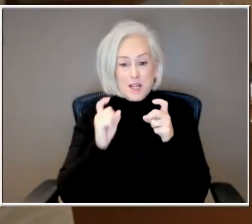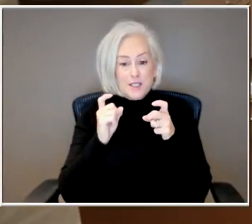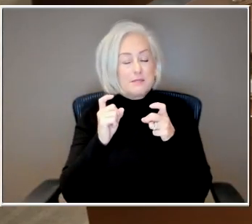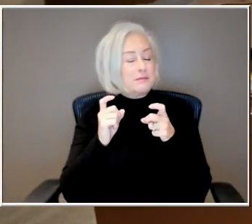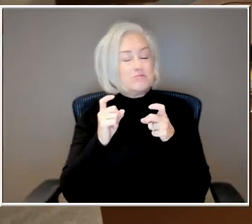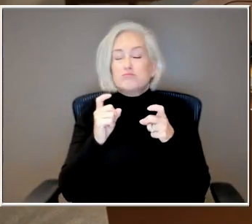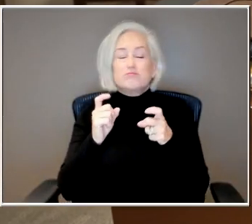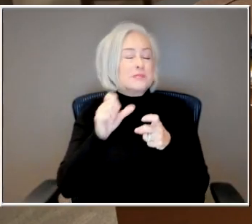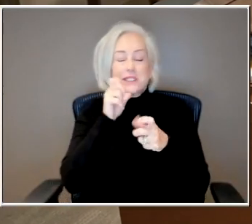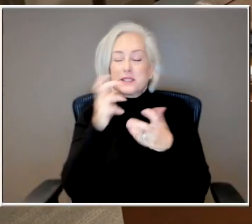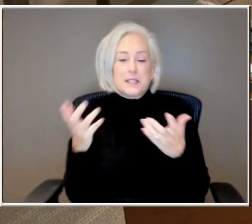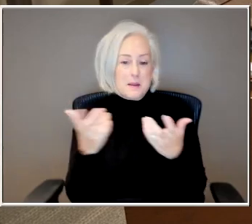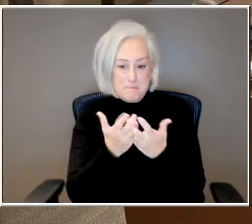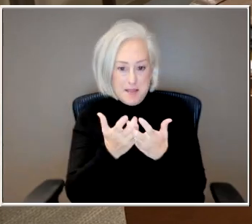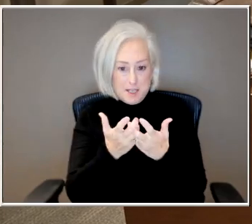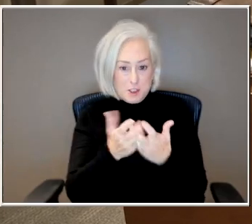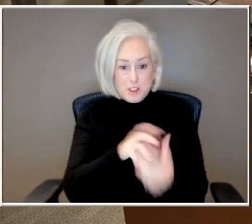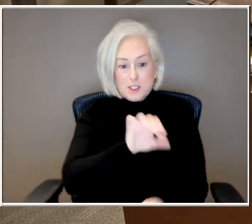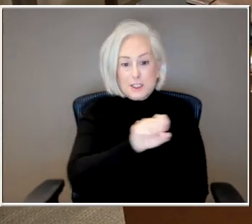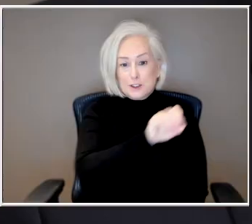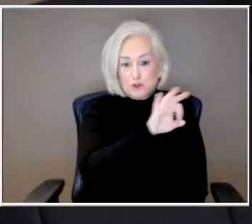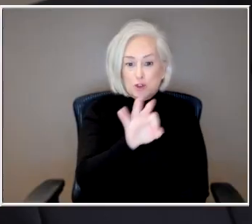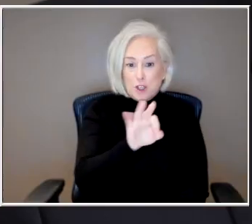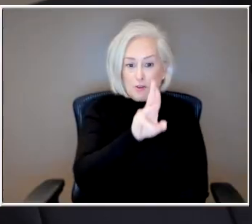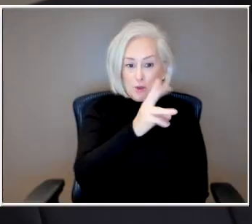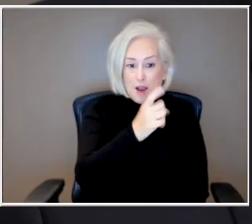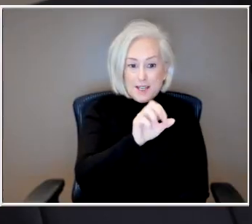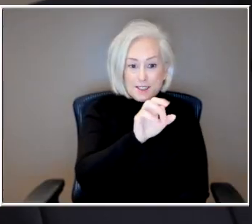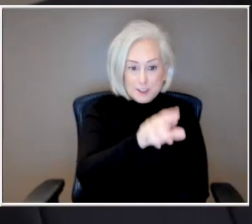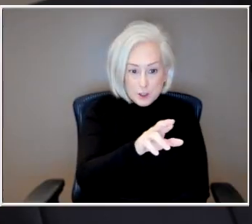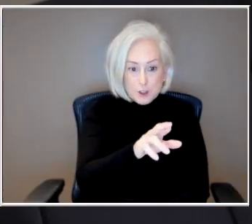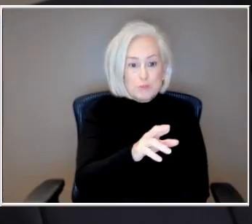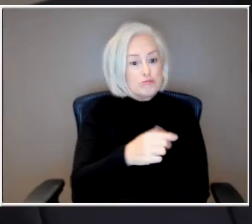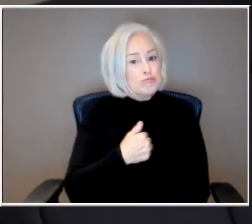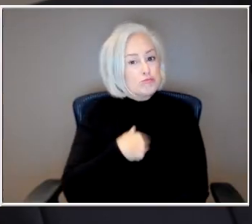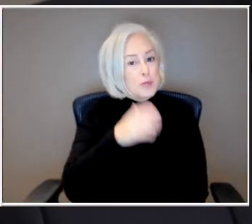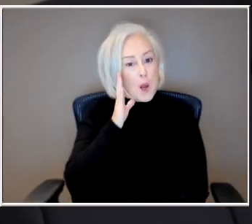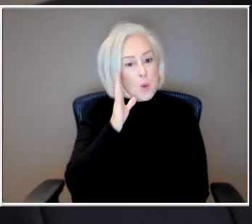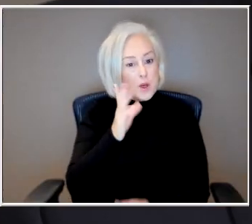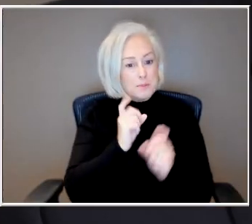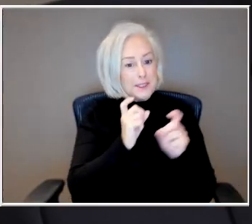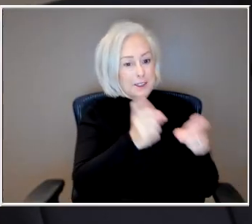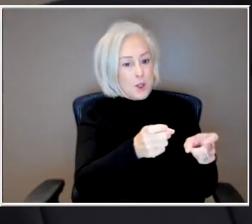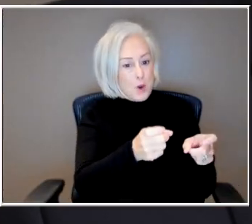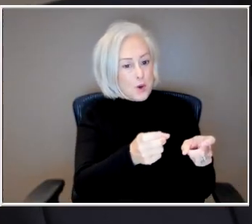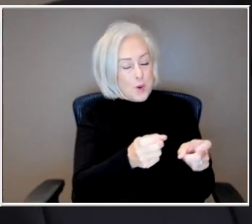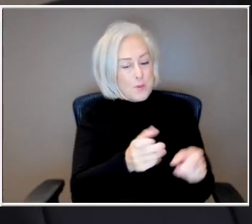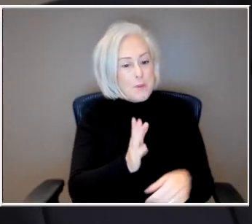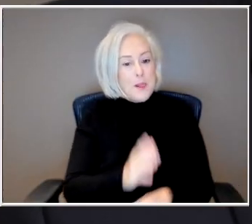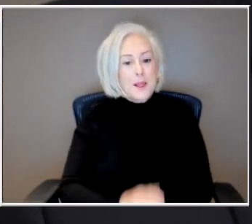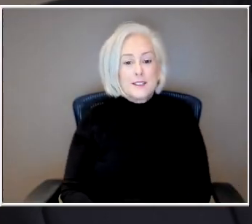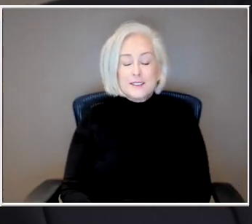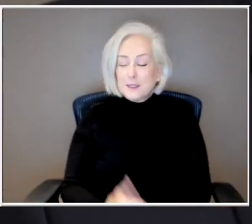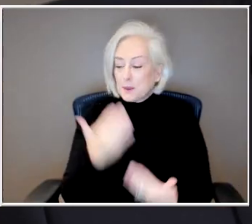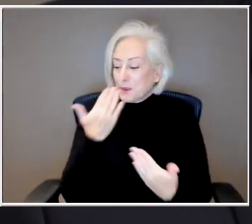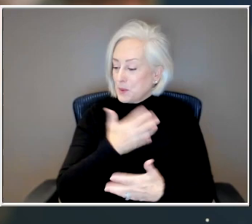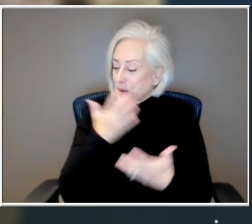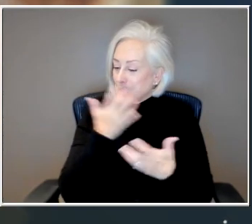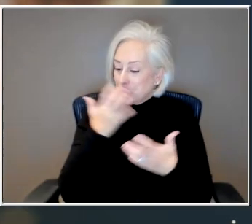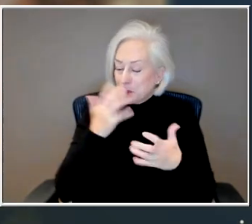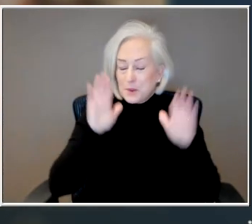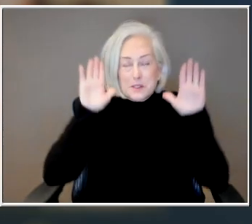a pop-up ad, offered to be the donor. The miracle of being able to help someone, and it felt compelling to